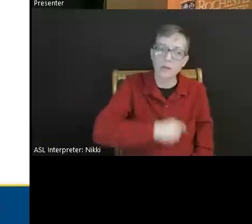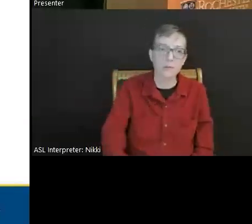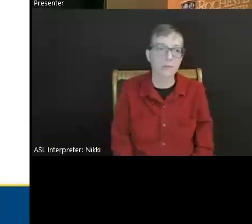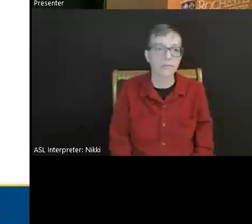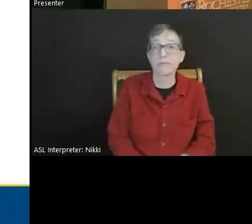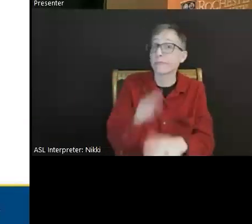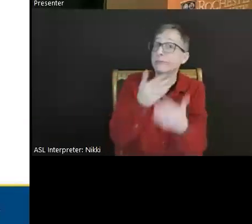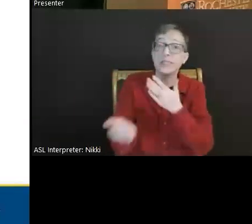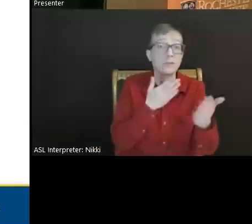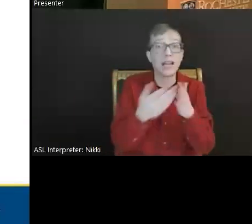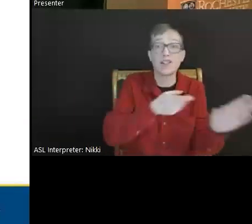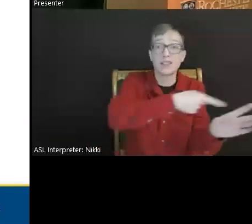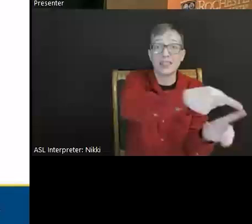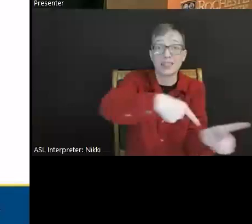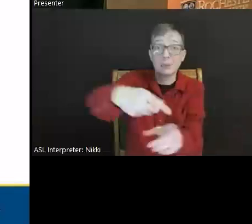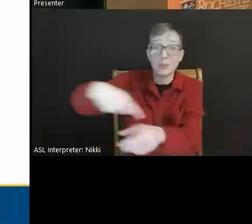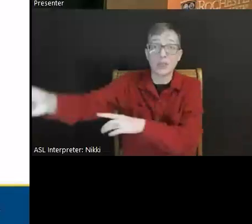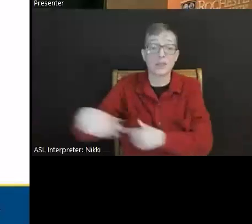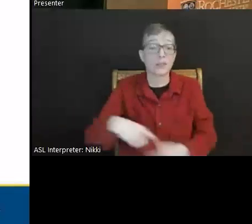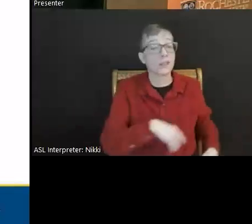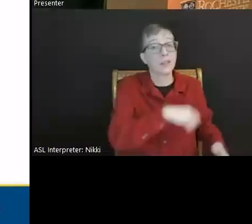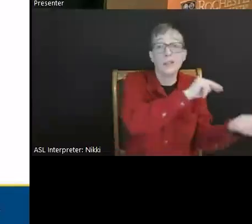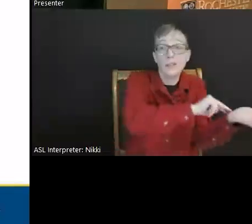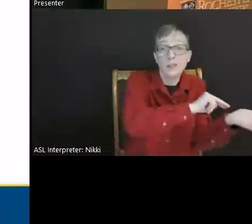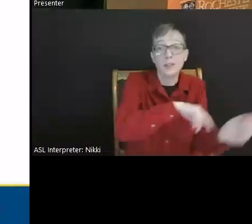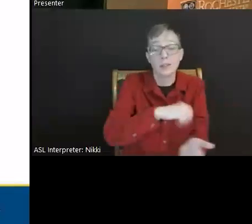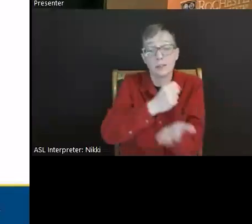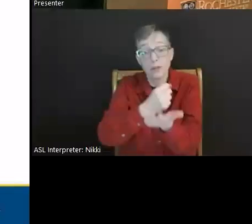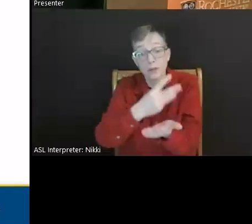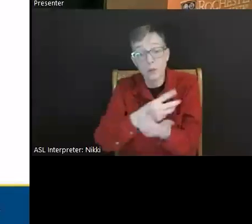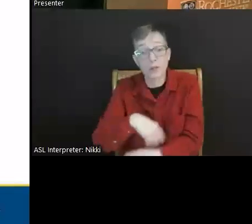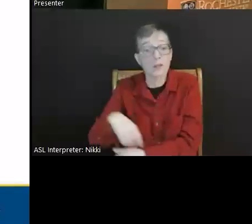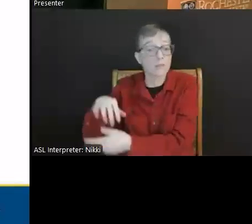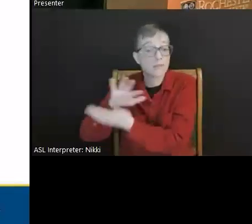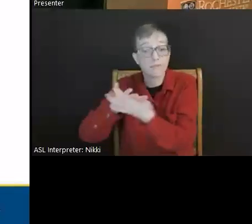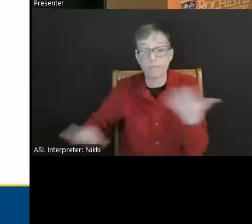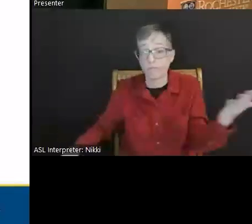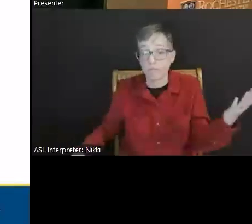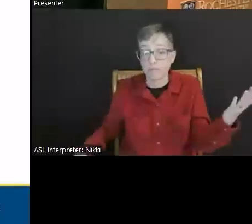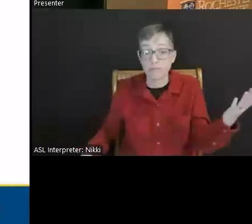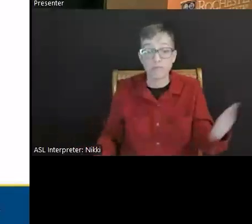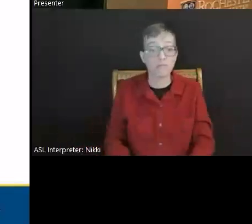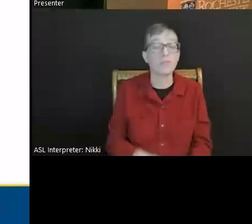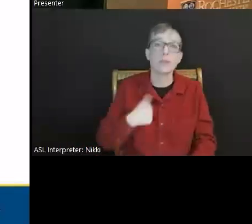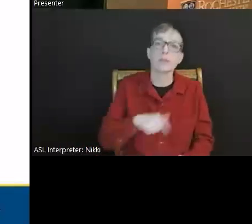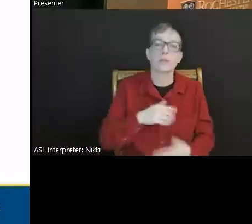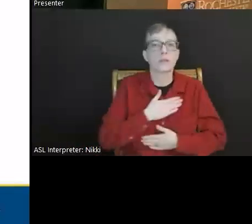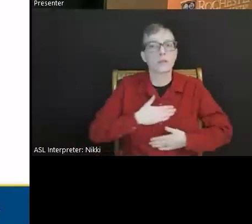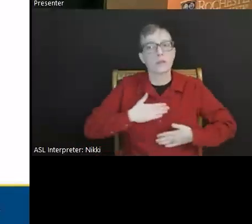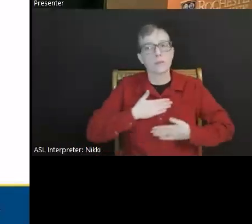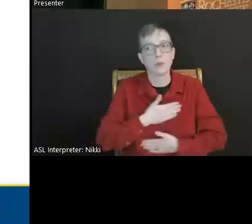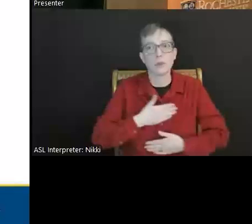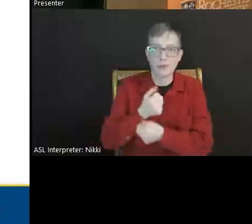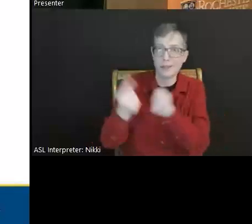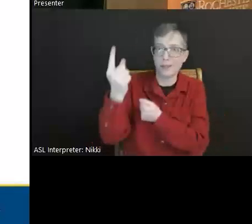work, nursing, ACT, and we are extremely appreciative of everyone's contributions to this endeavor to